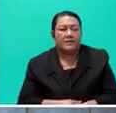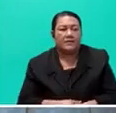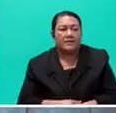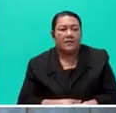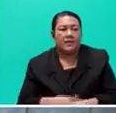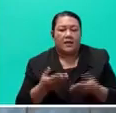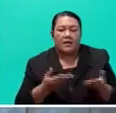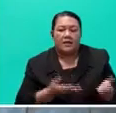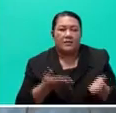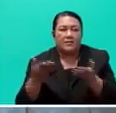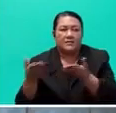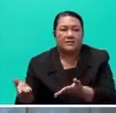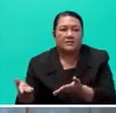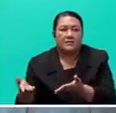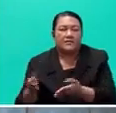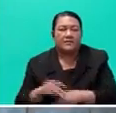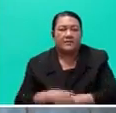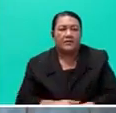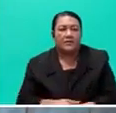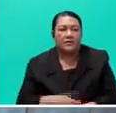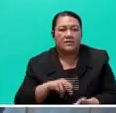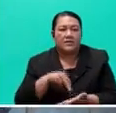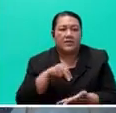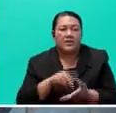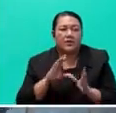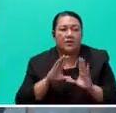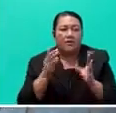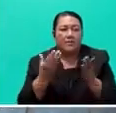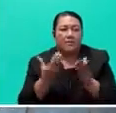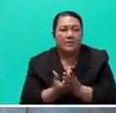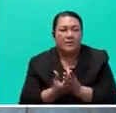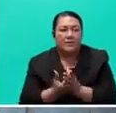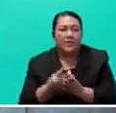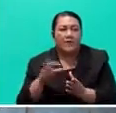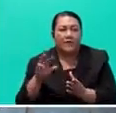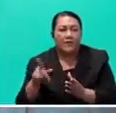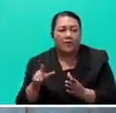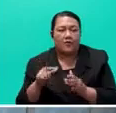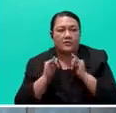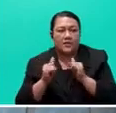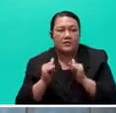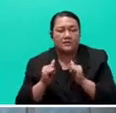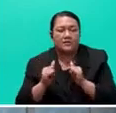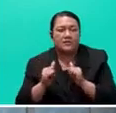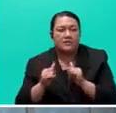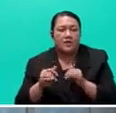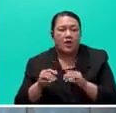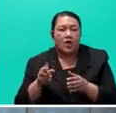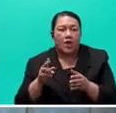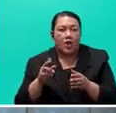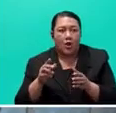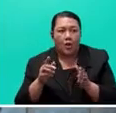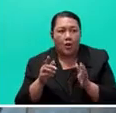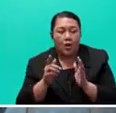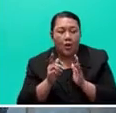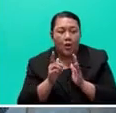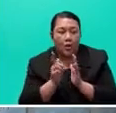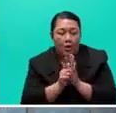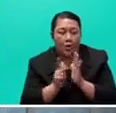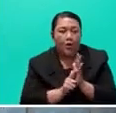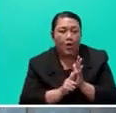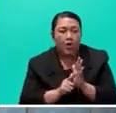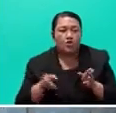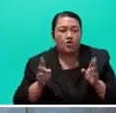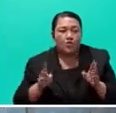referred to Standing Committee on Justice, Law and Human Rights, which I used to chair. We